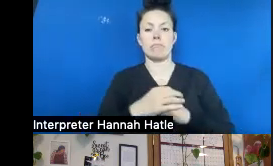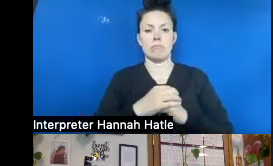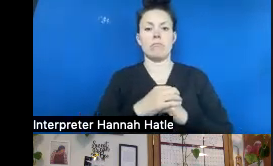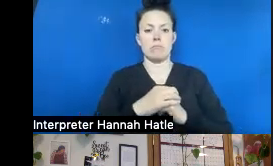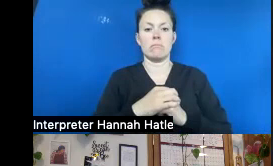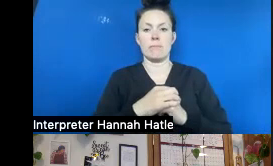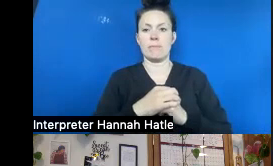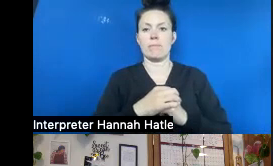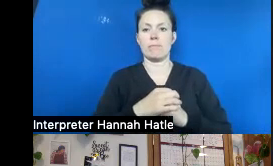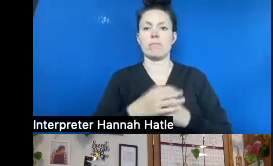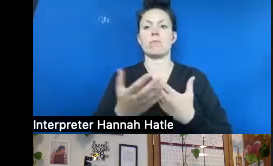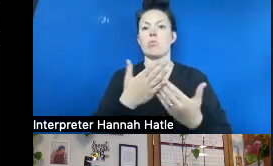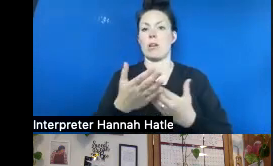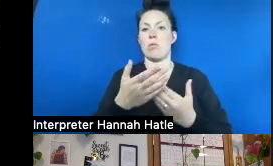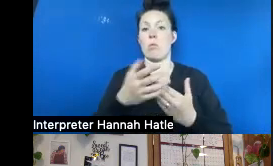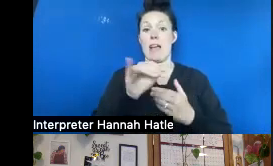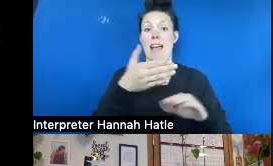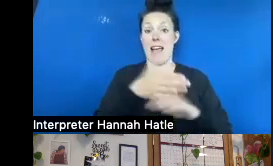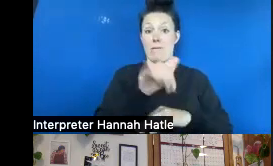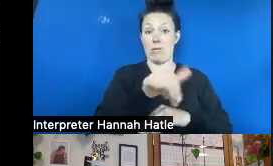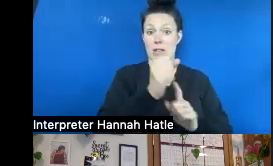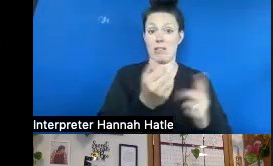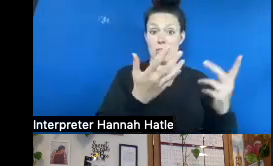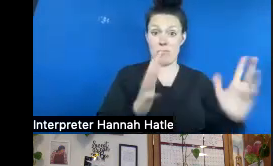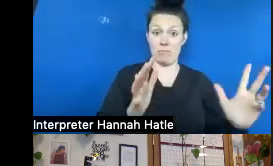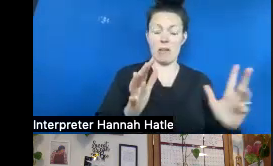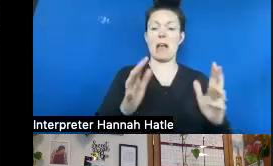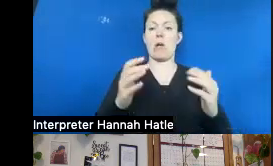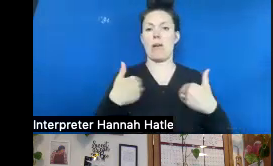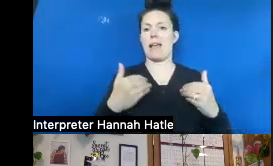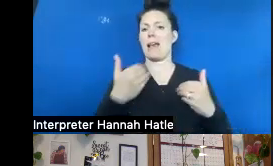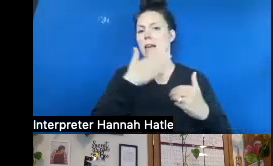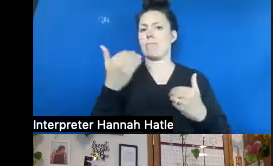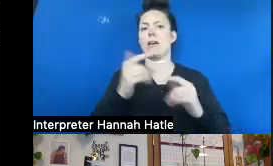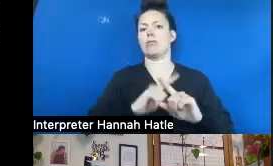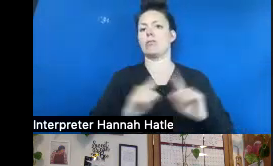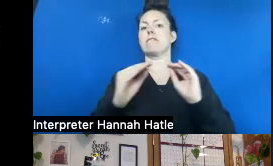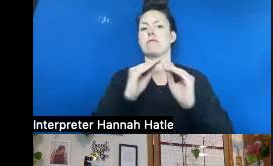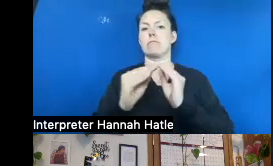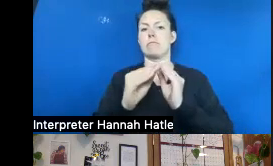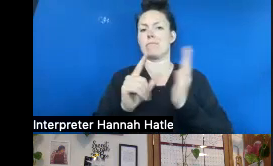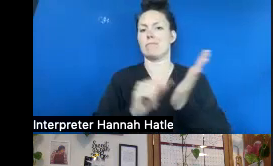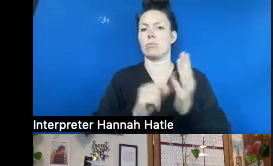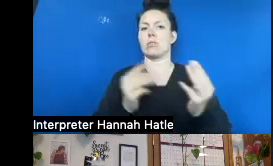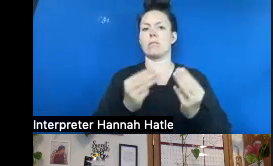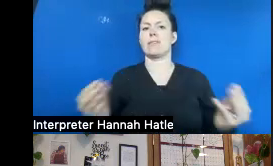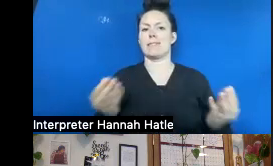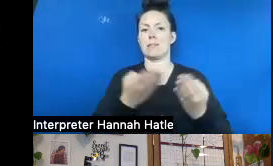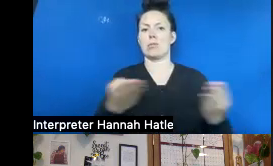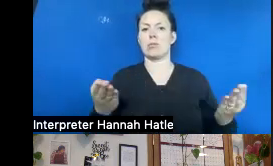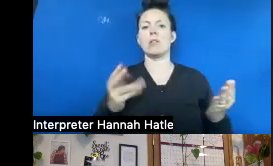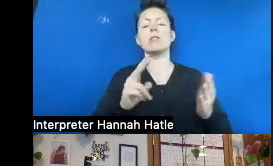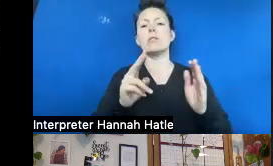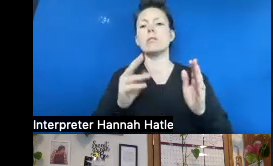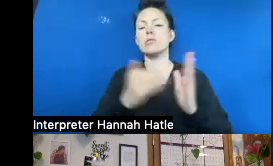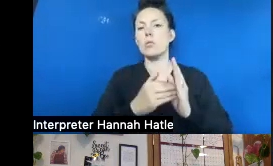had printed materials, but if you listen to the stories, and that's listening without needing